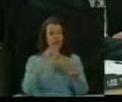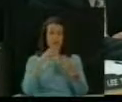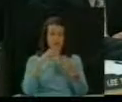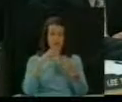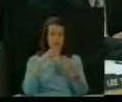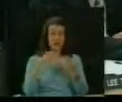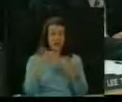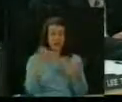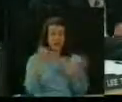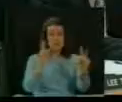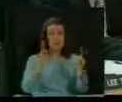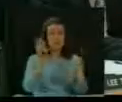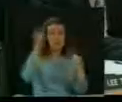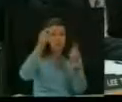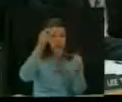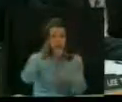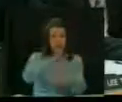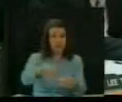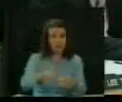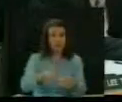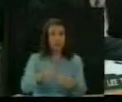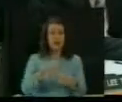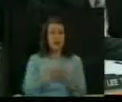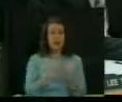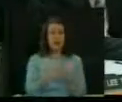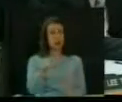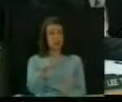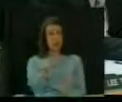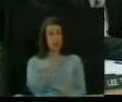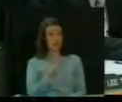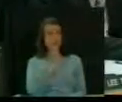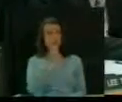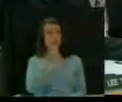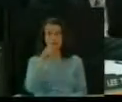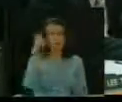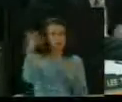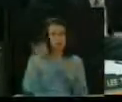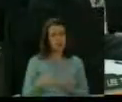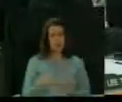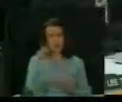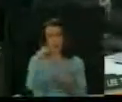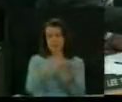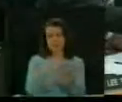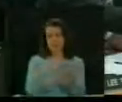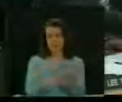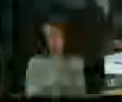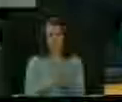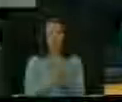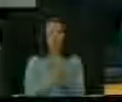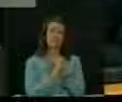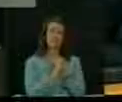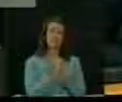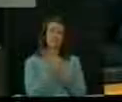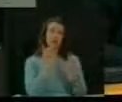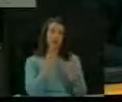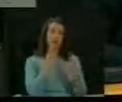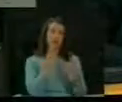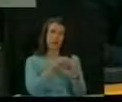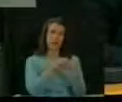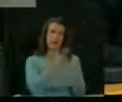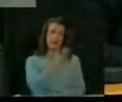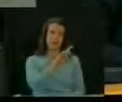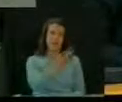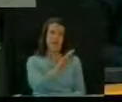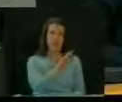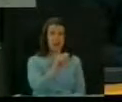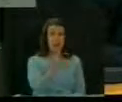thought from a lot of different people. But again, you withdrew it. You did not bring it to the floor for discussion. But there were people in the media,